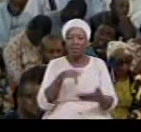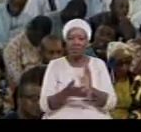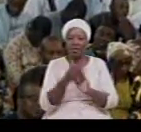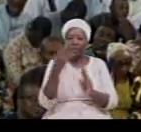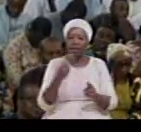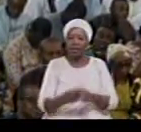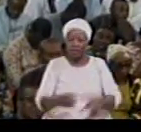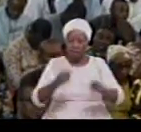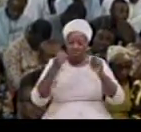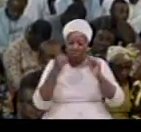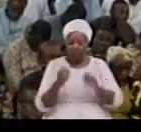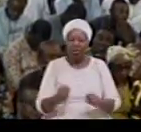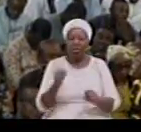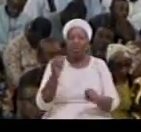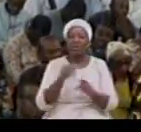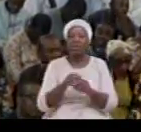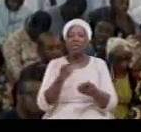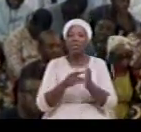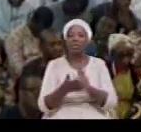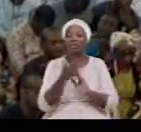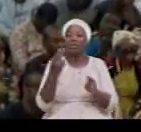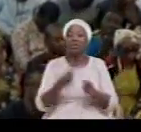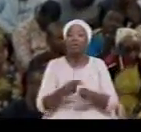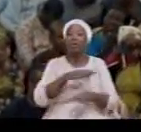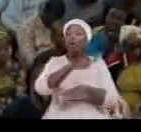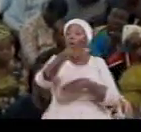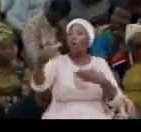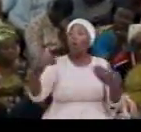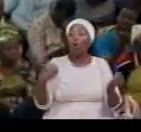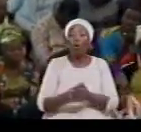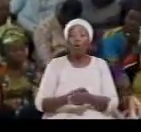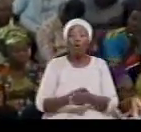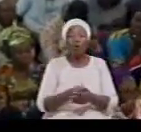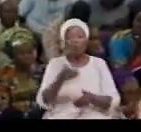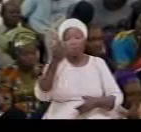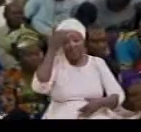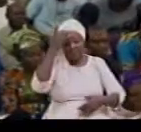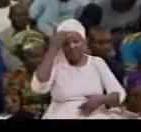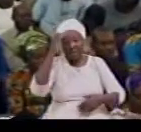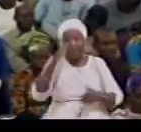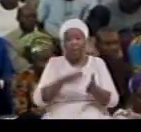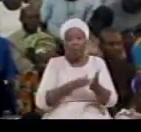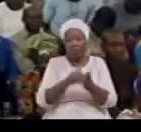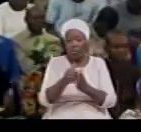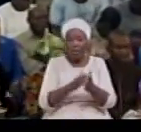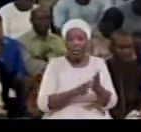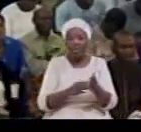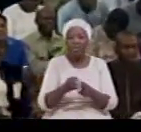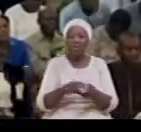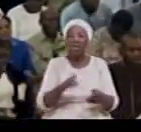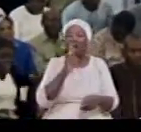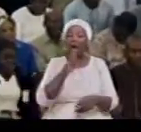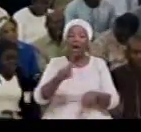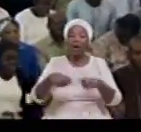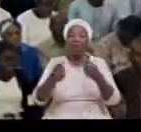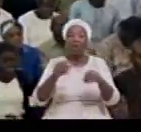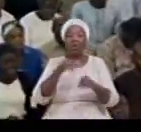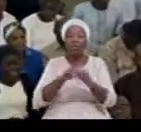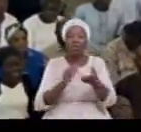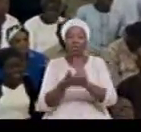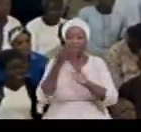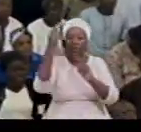strengthened, all sicknesses and weaknesses are gone in Jesus' name.